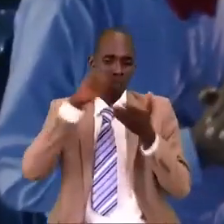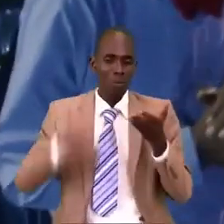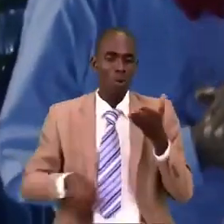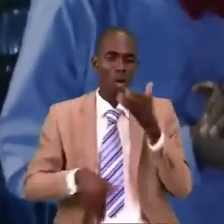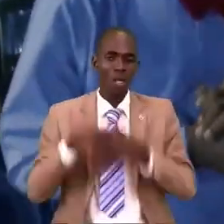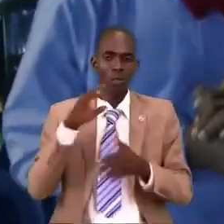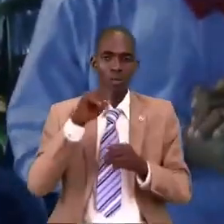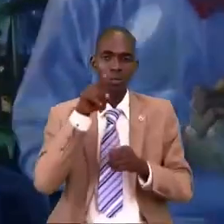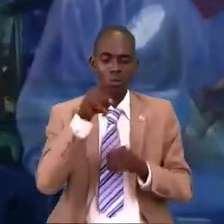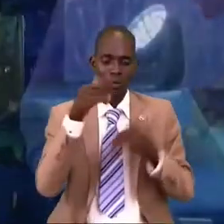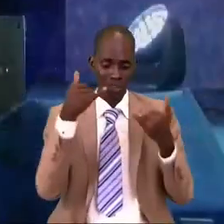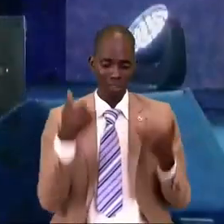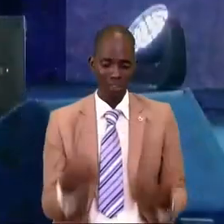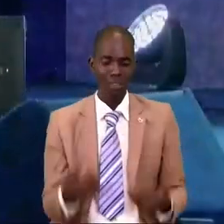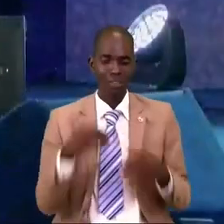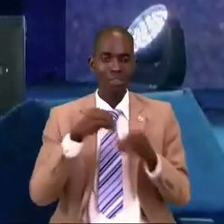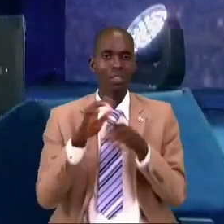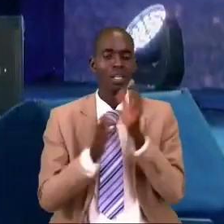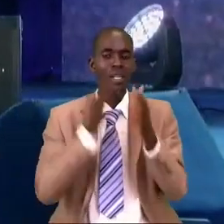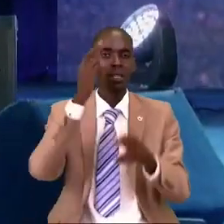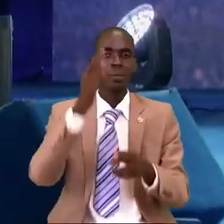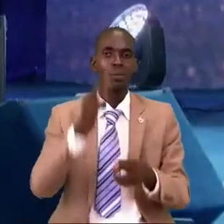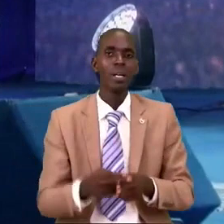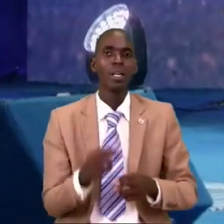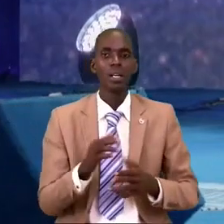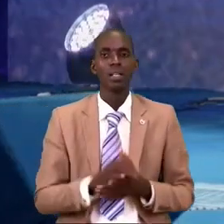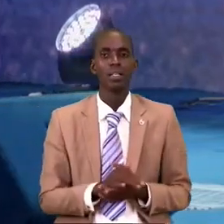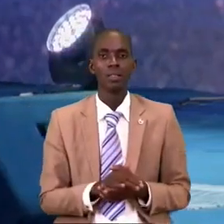This is the final night.